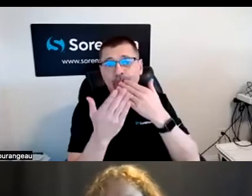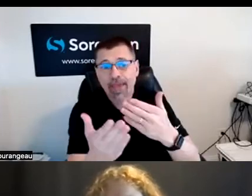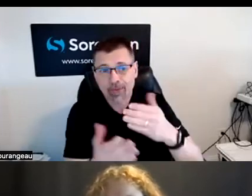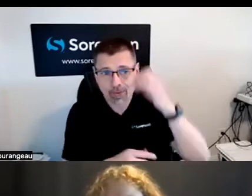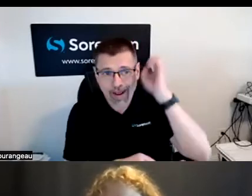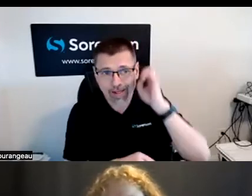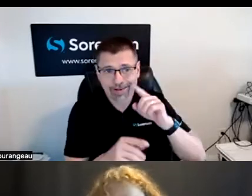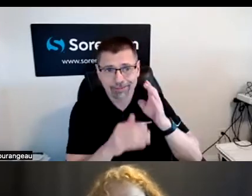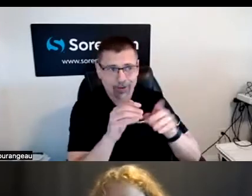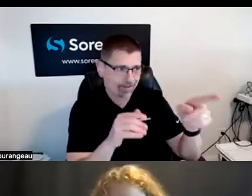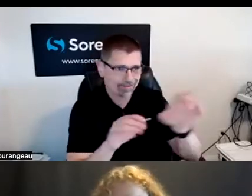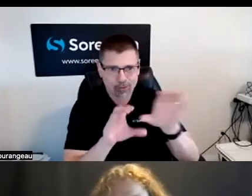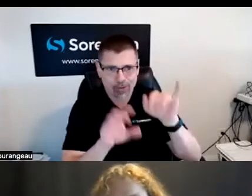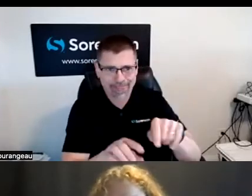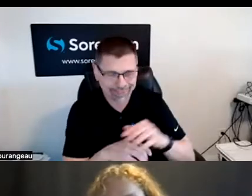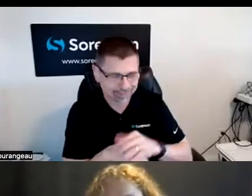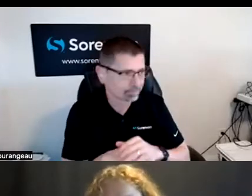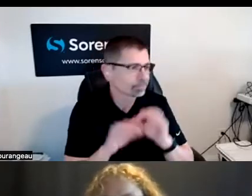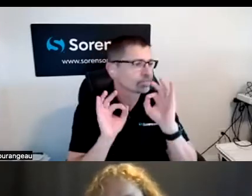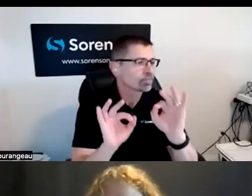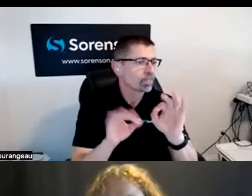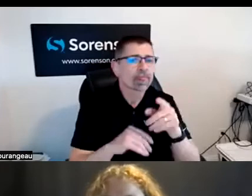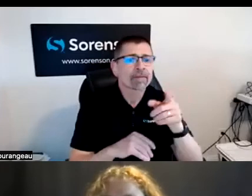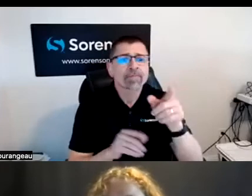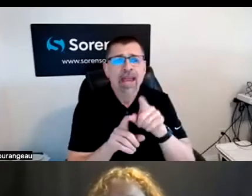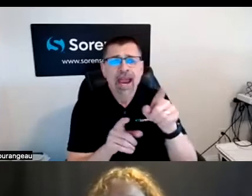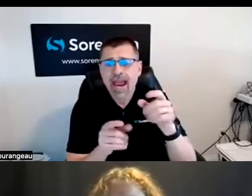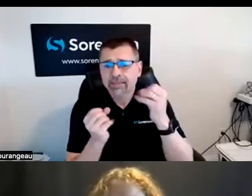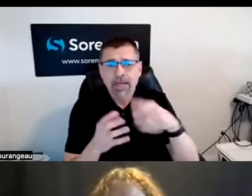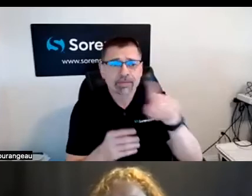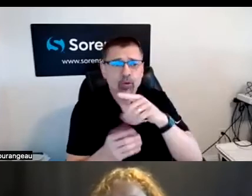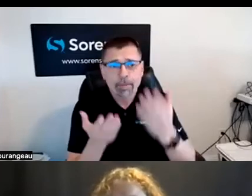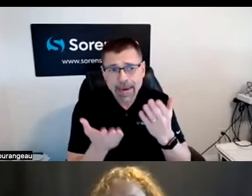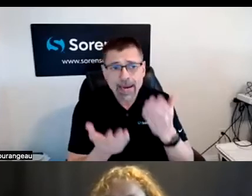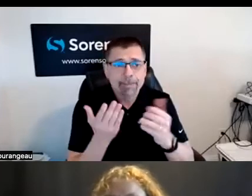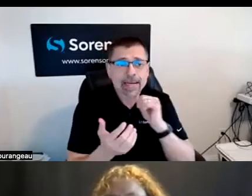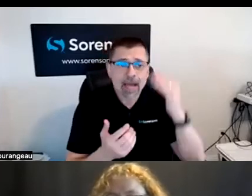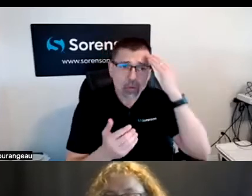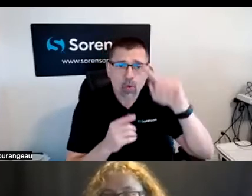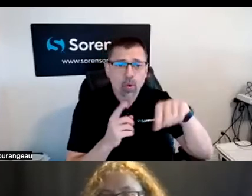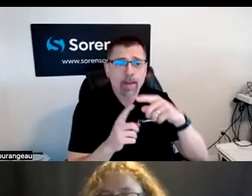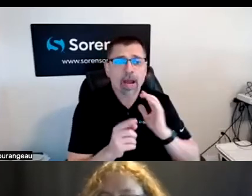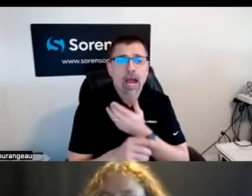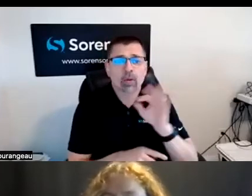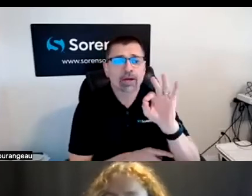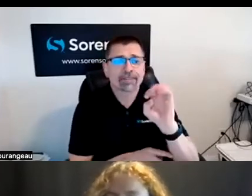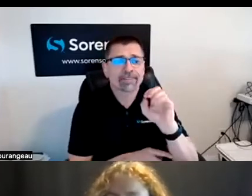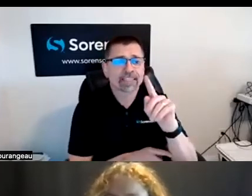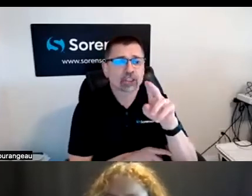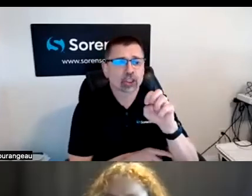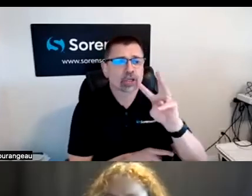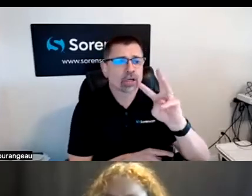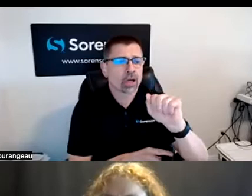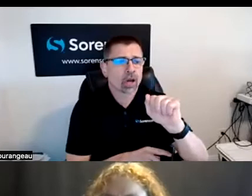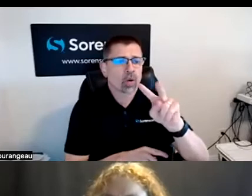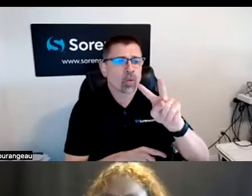for developing the PowerPoint we're using today. Elena contributed that, so I appreciate it. As many of you may be aware of or